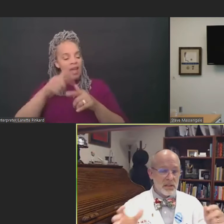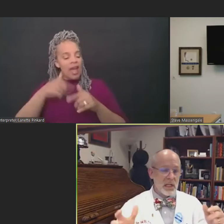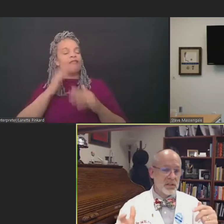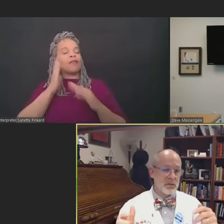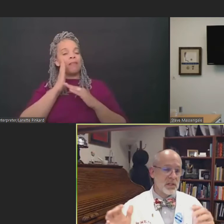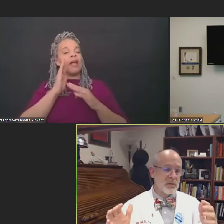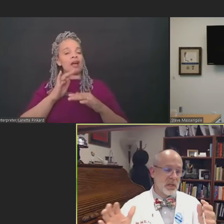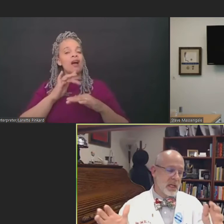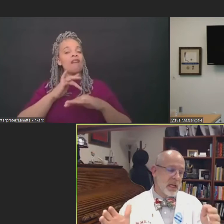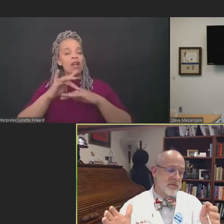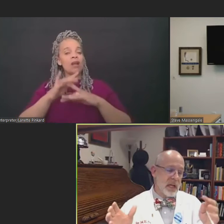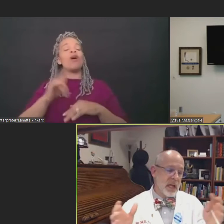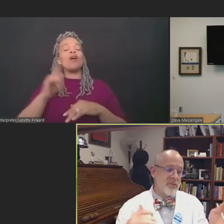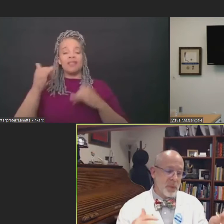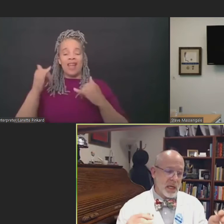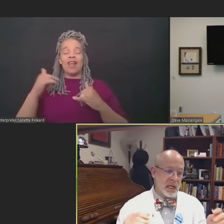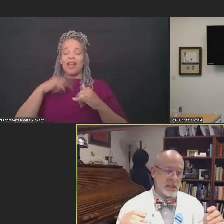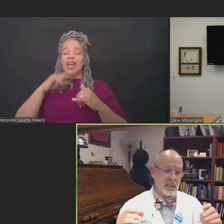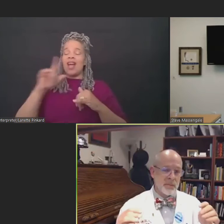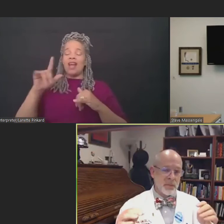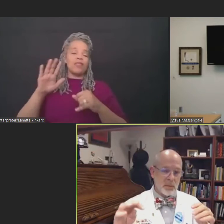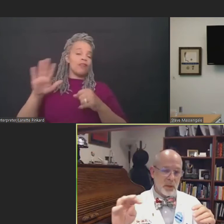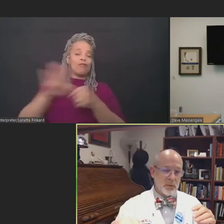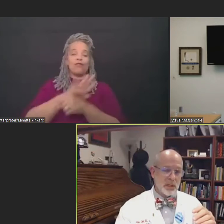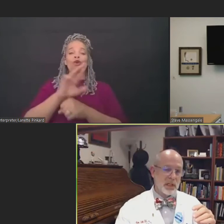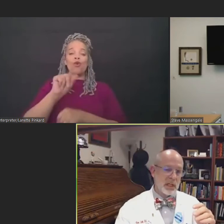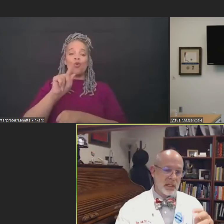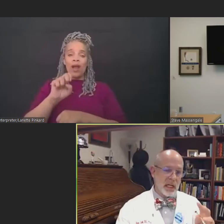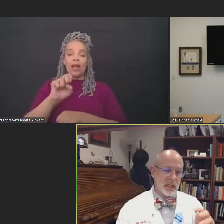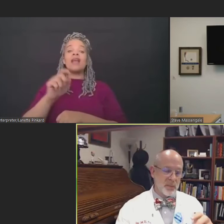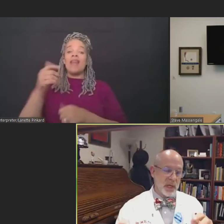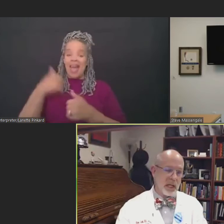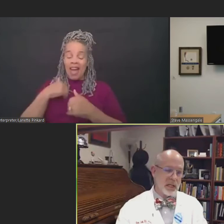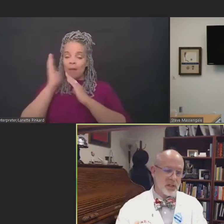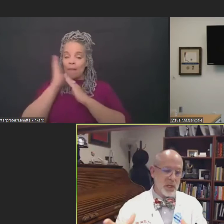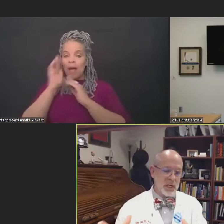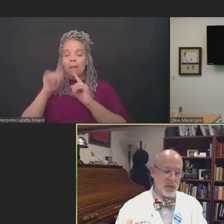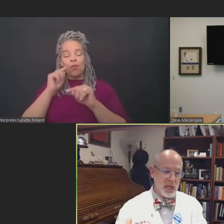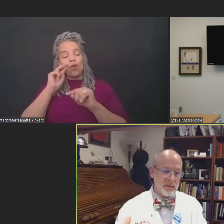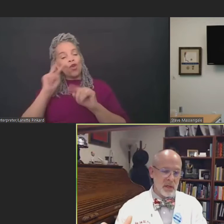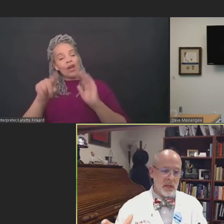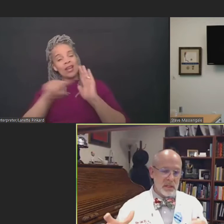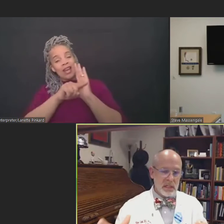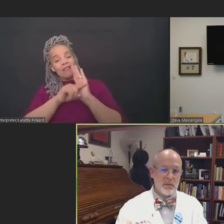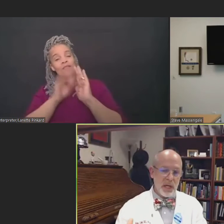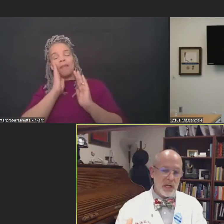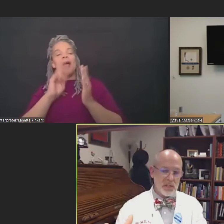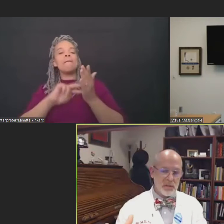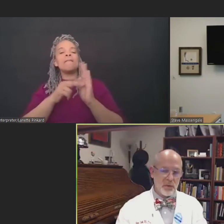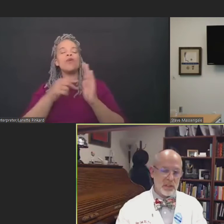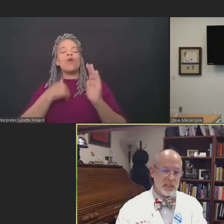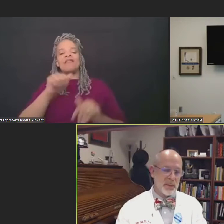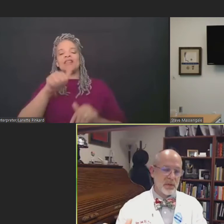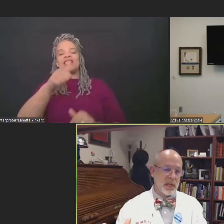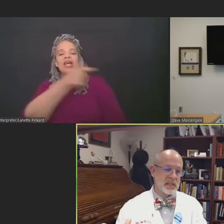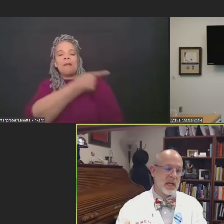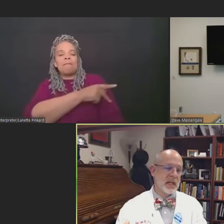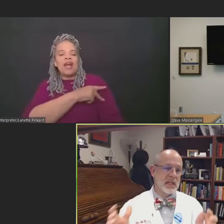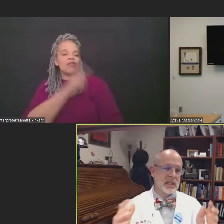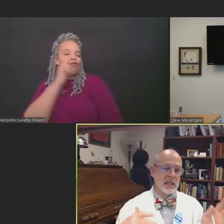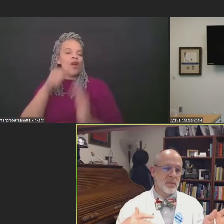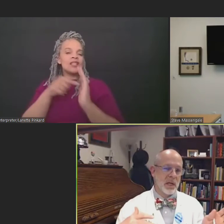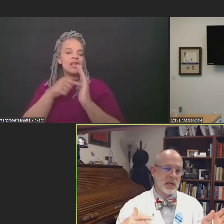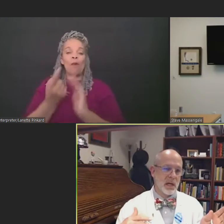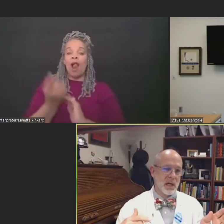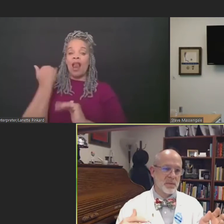at their saturation rate. They have beds, but when we look at a negative bed, that just means we have 10 patients, for example, last night